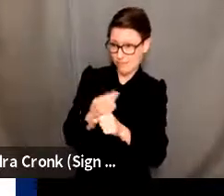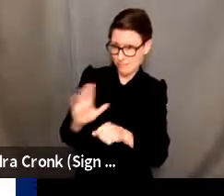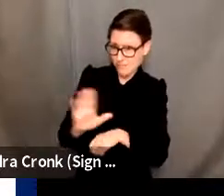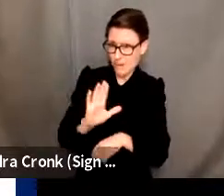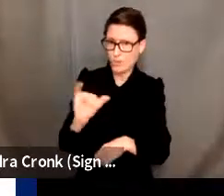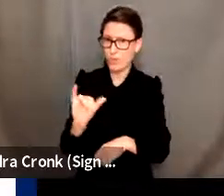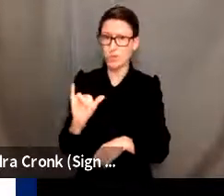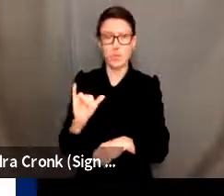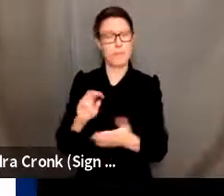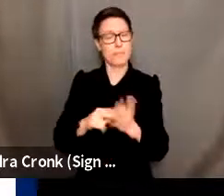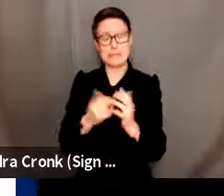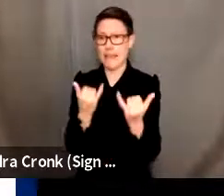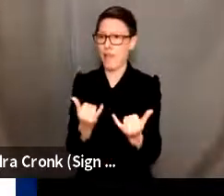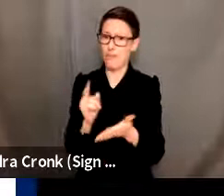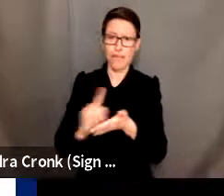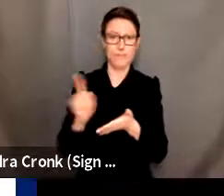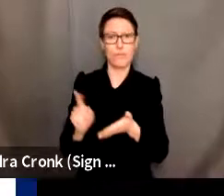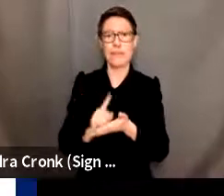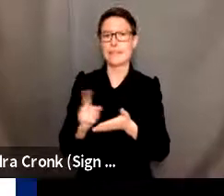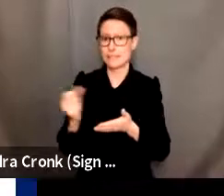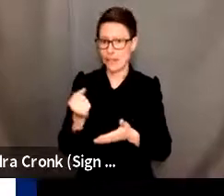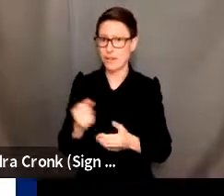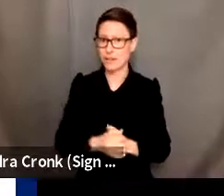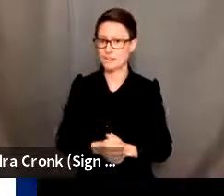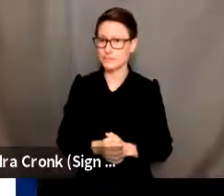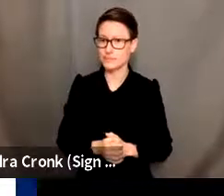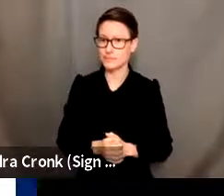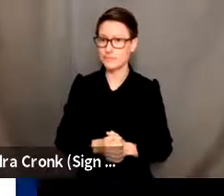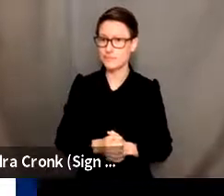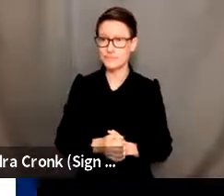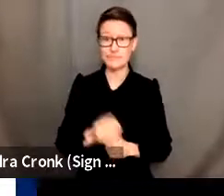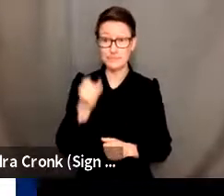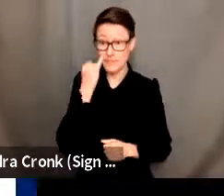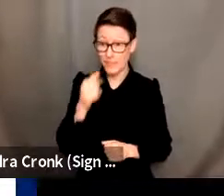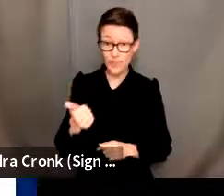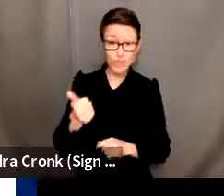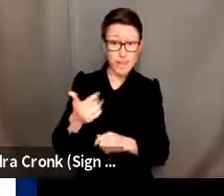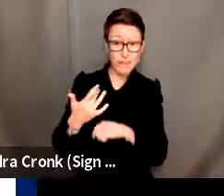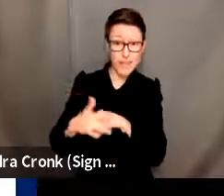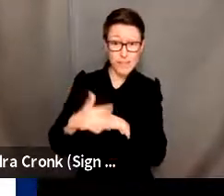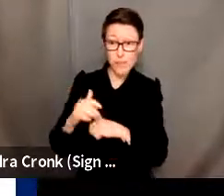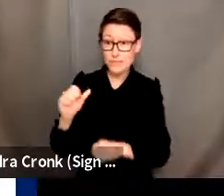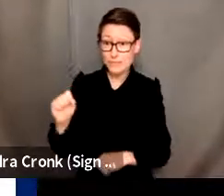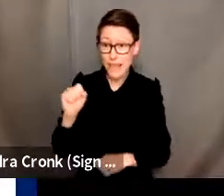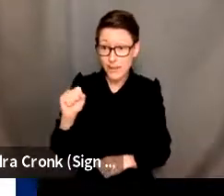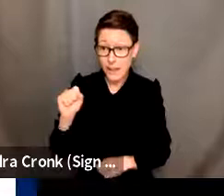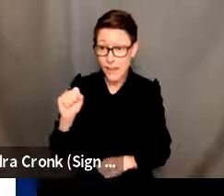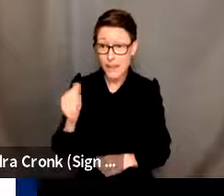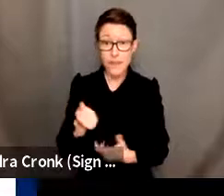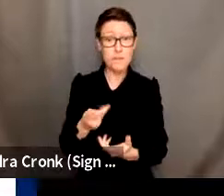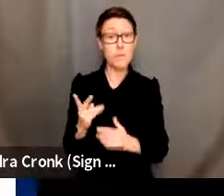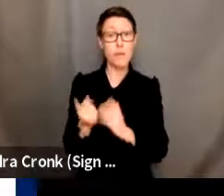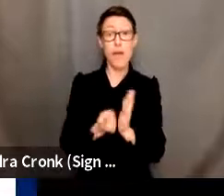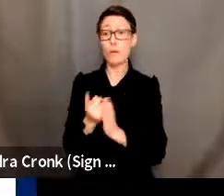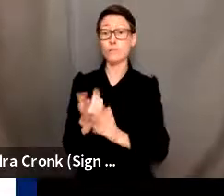doing the food boxes. So if you have a Saturday, you have a few hours, you want to come and